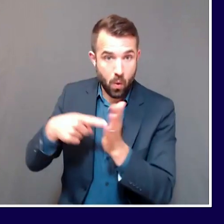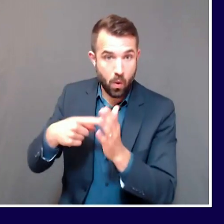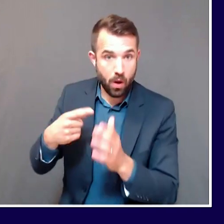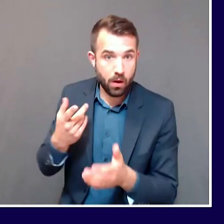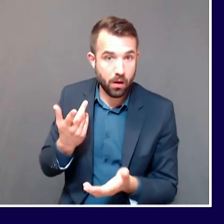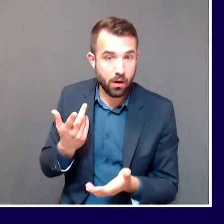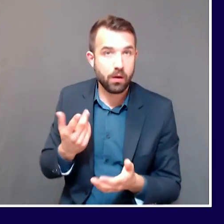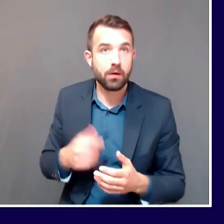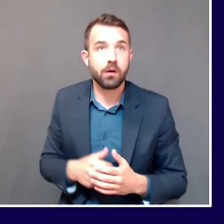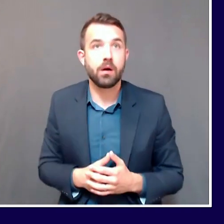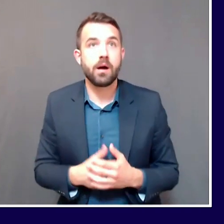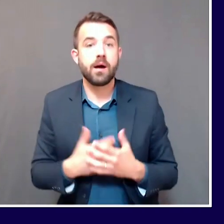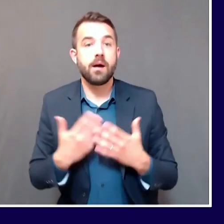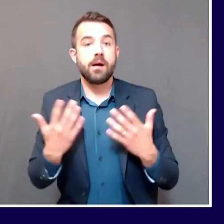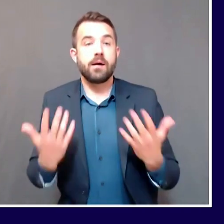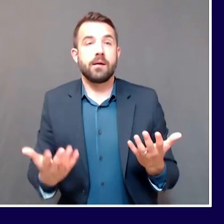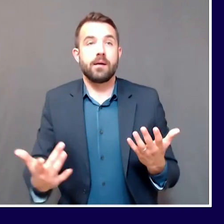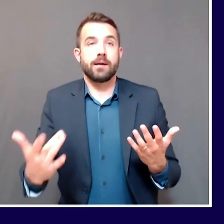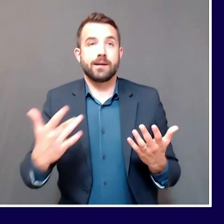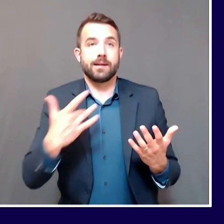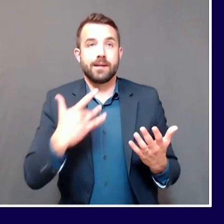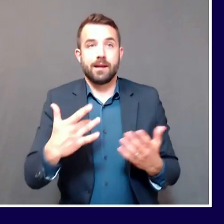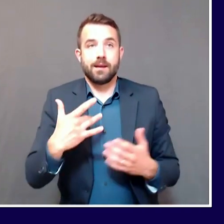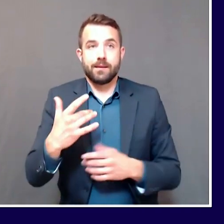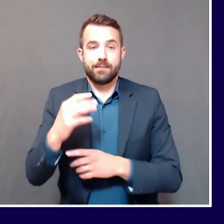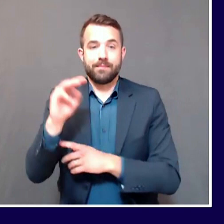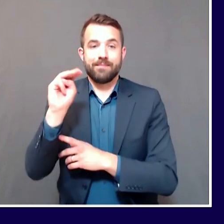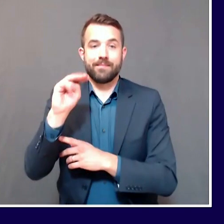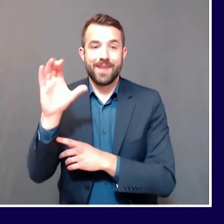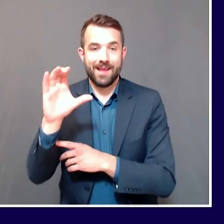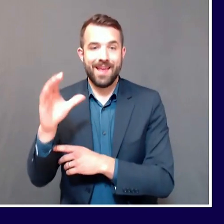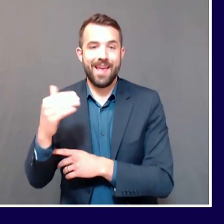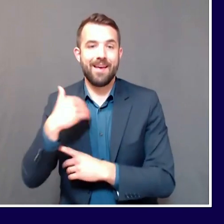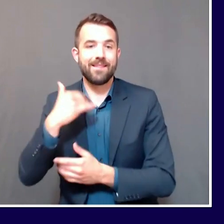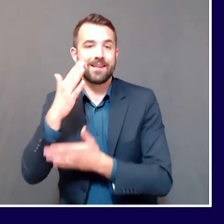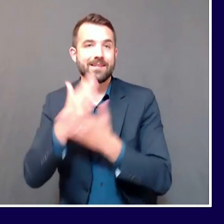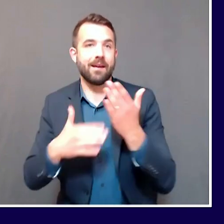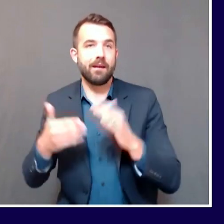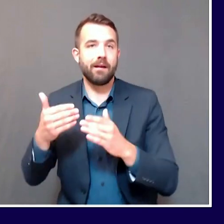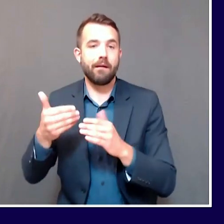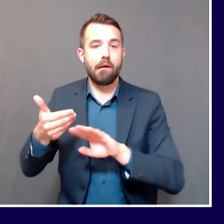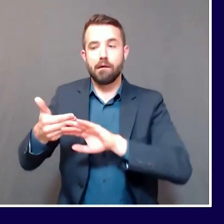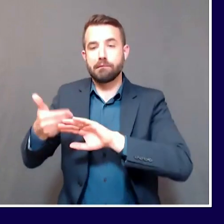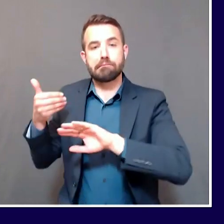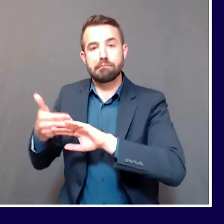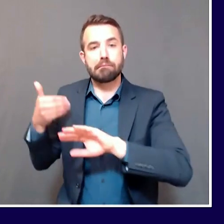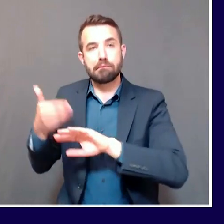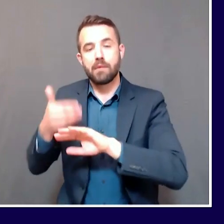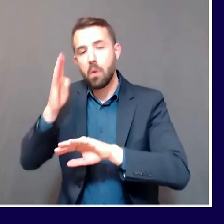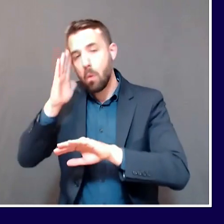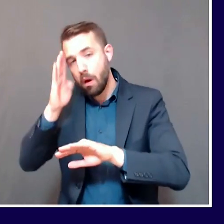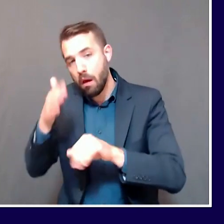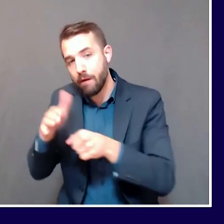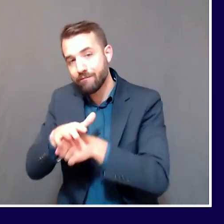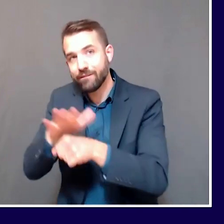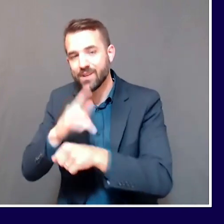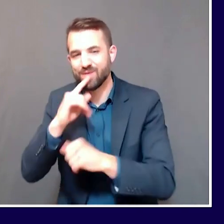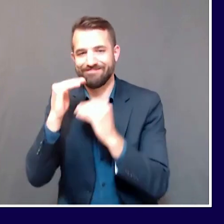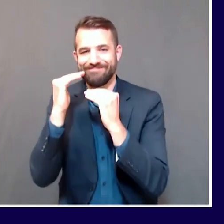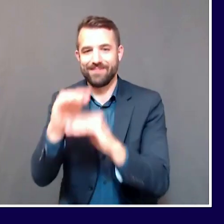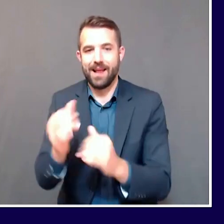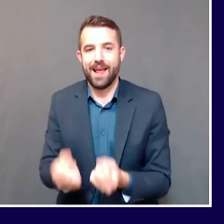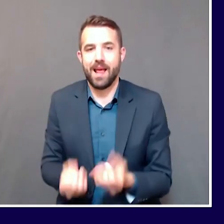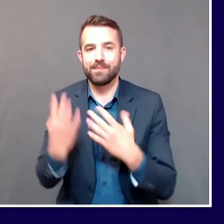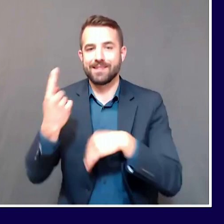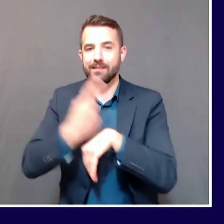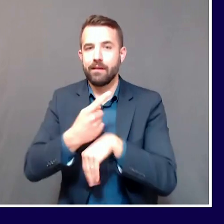Typically, Maine Care does have some degree of retroactivity. There's a certain limit on days because you can't go back too far, else it's not really